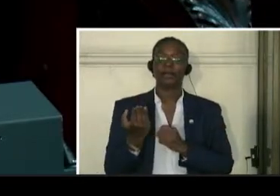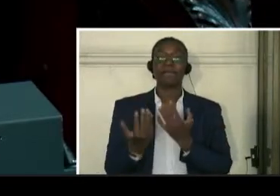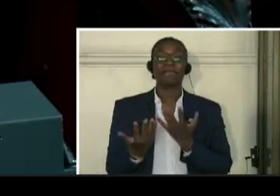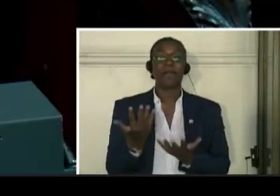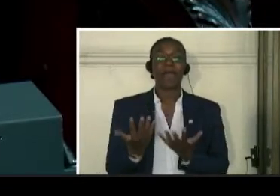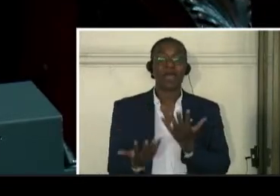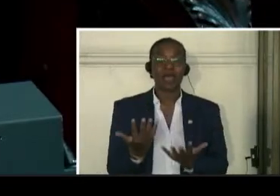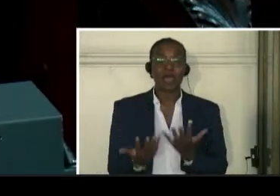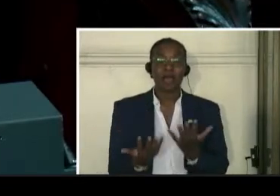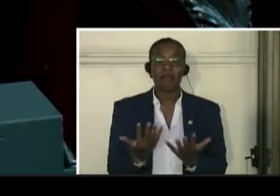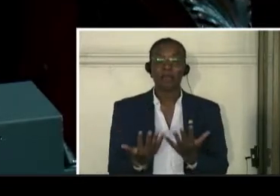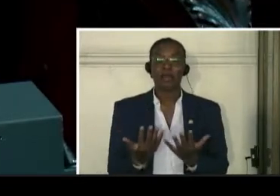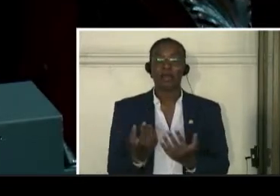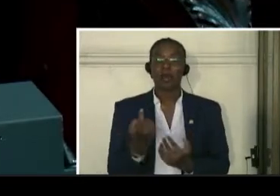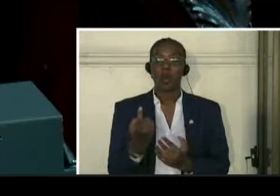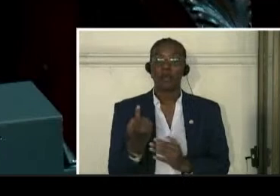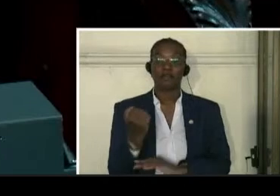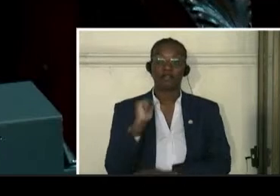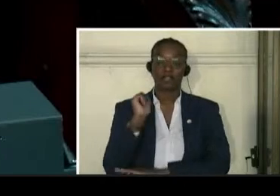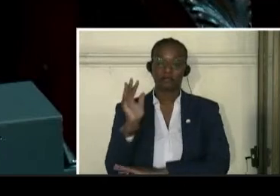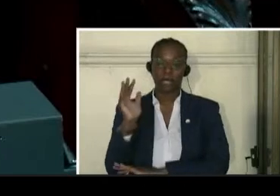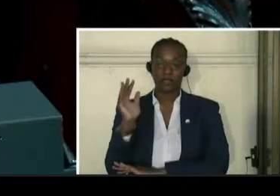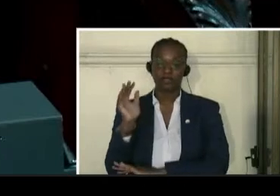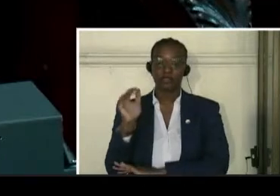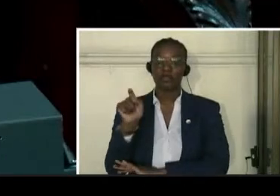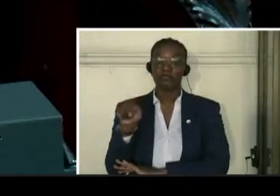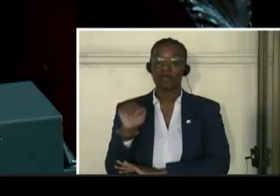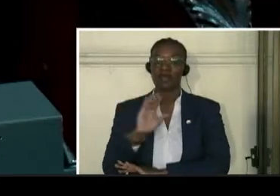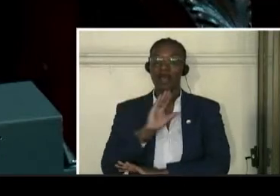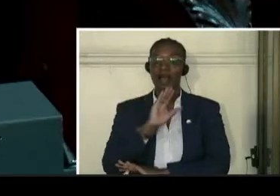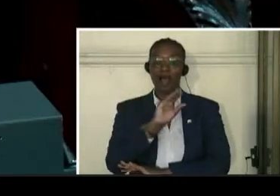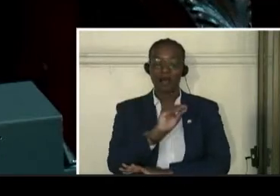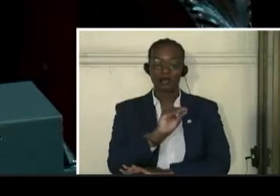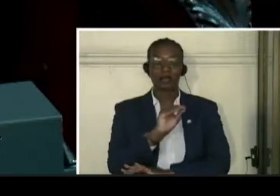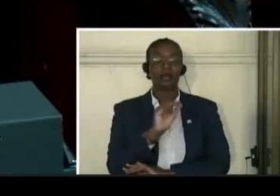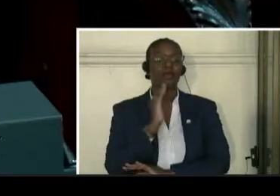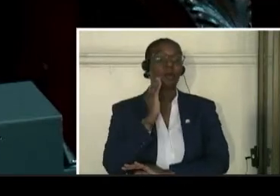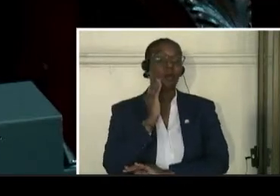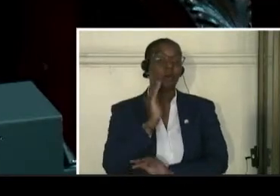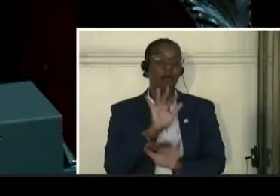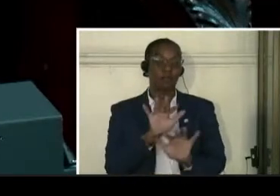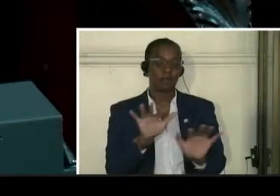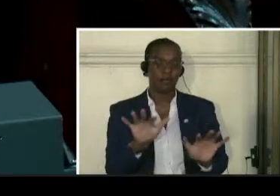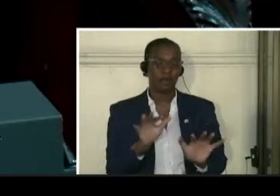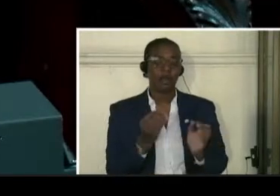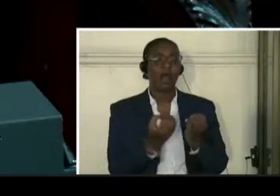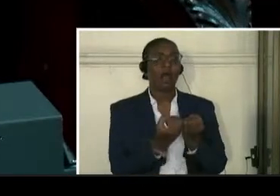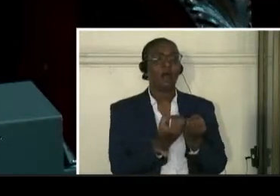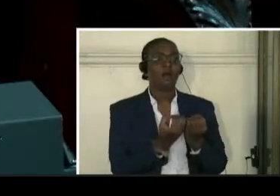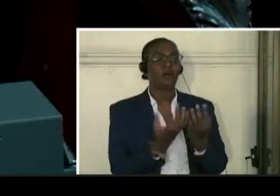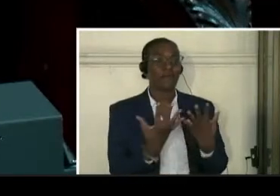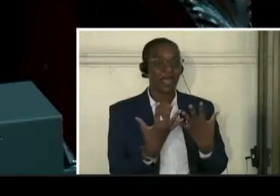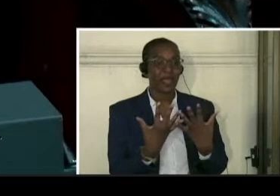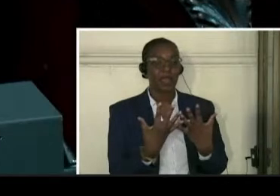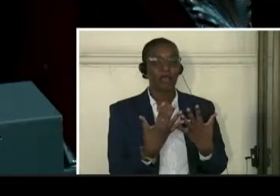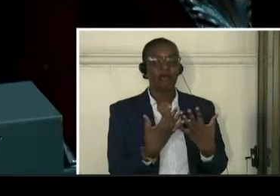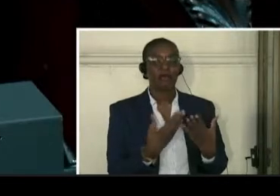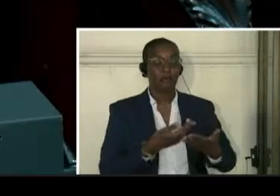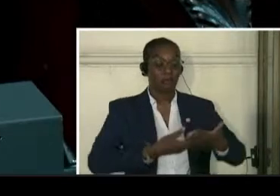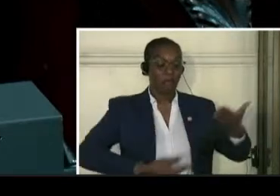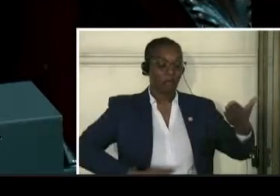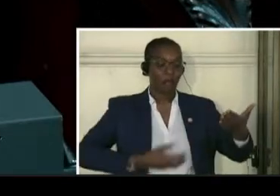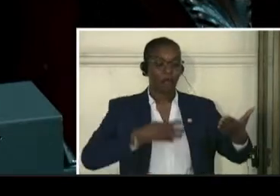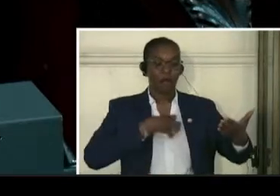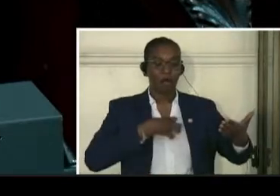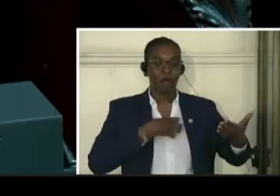maybe one of the speeches that you need to write is to ask your white superiors, how many title deeds